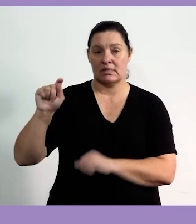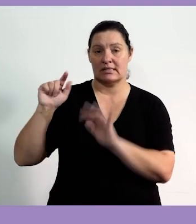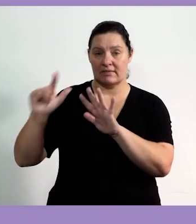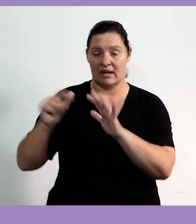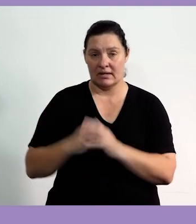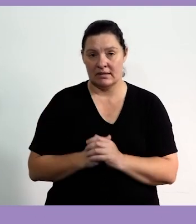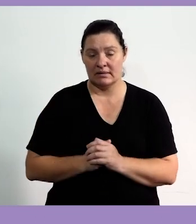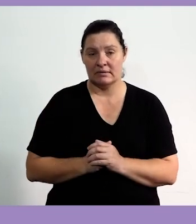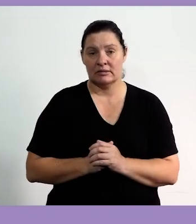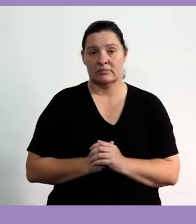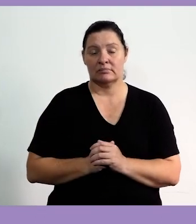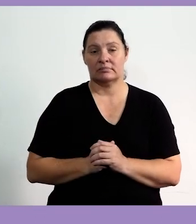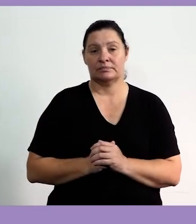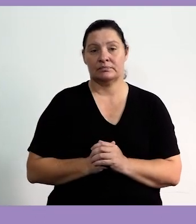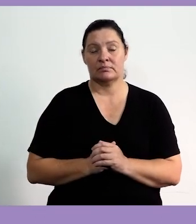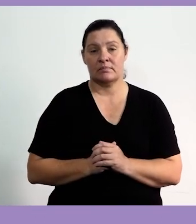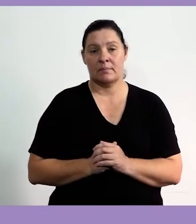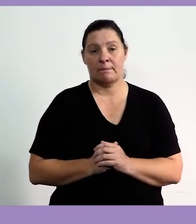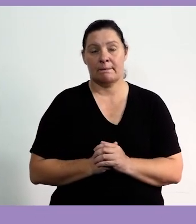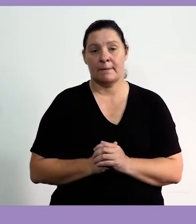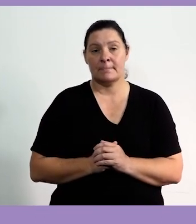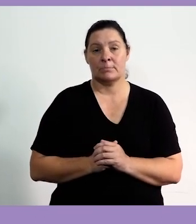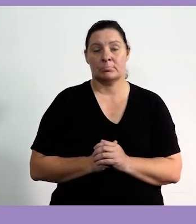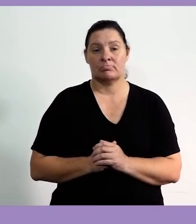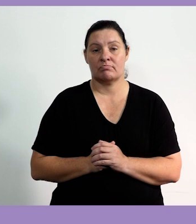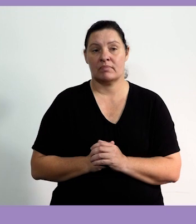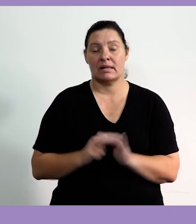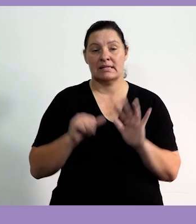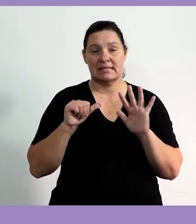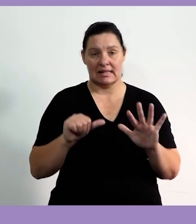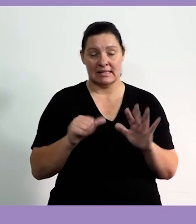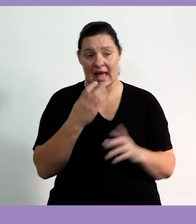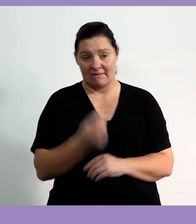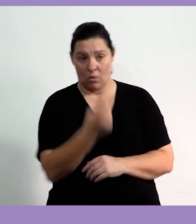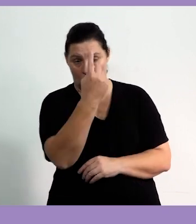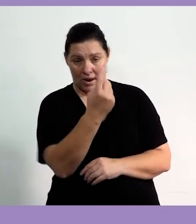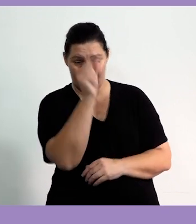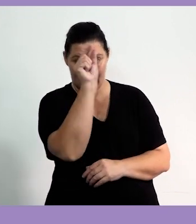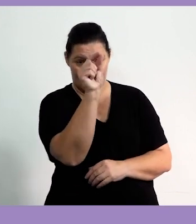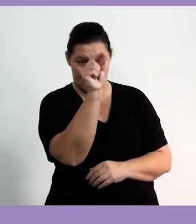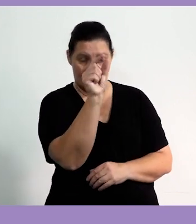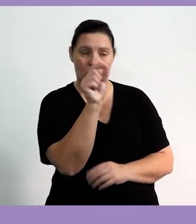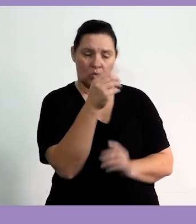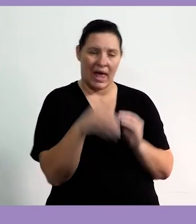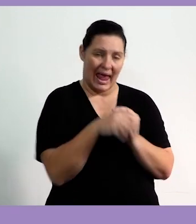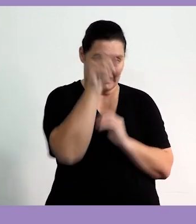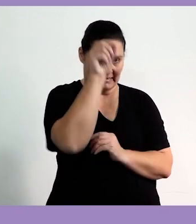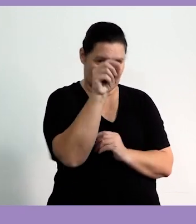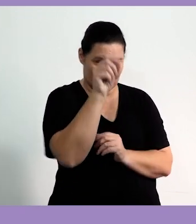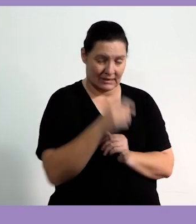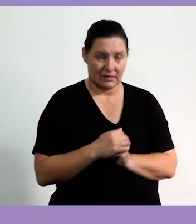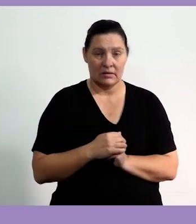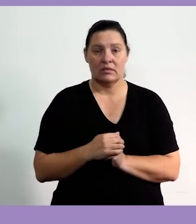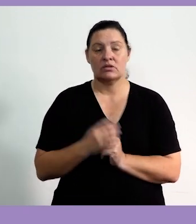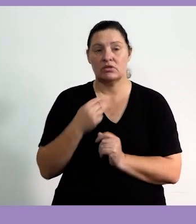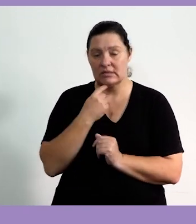raised to the exponent 7. Now that 6 there does have an exponent 1, so we are going to